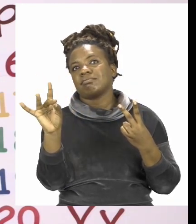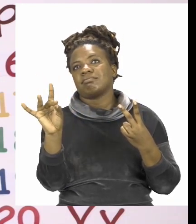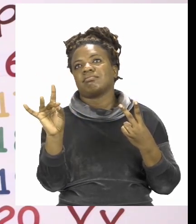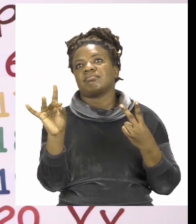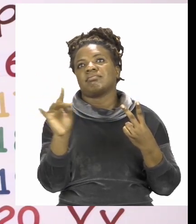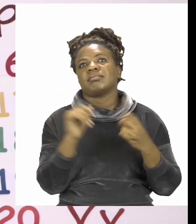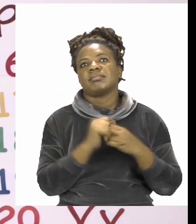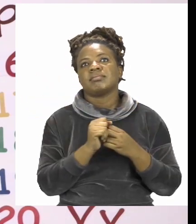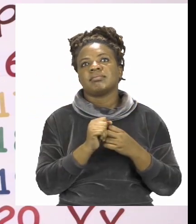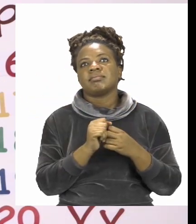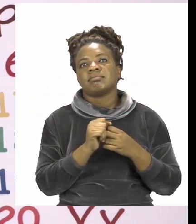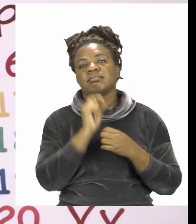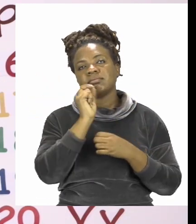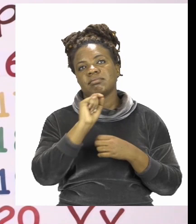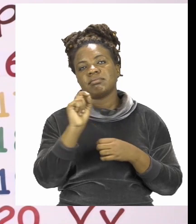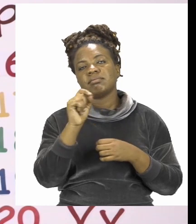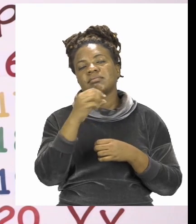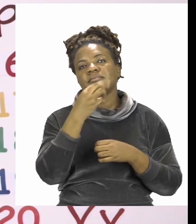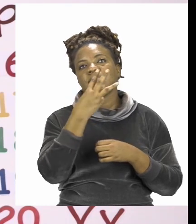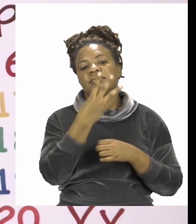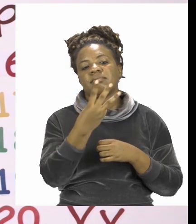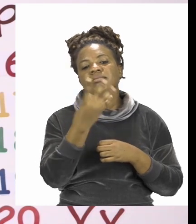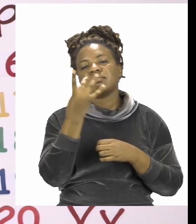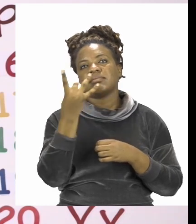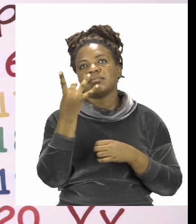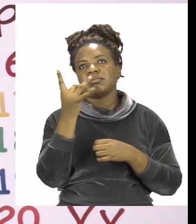write 38.